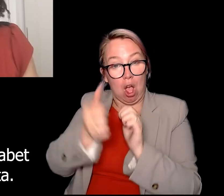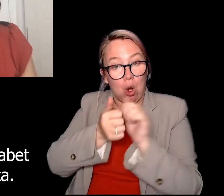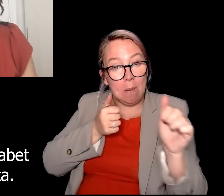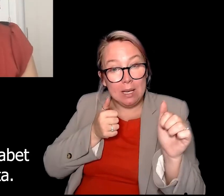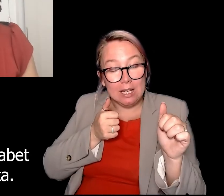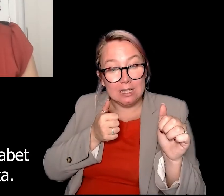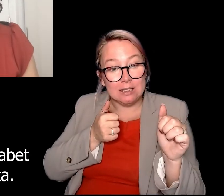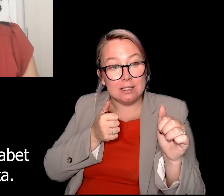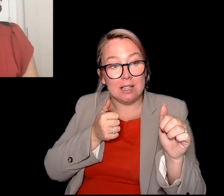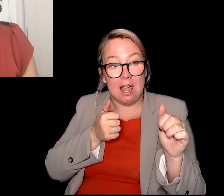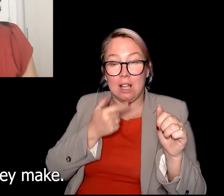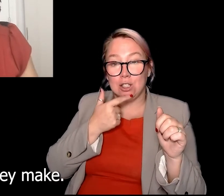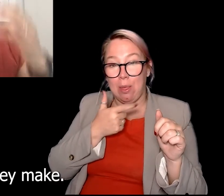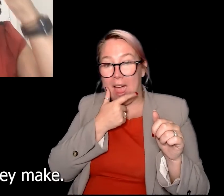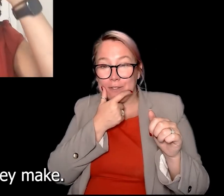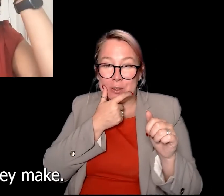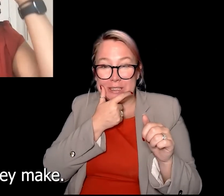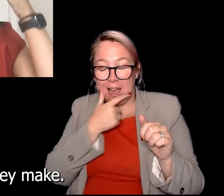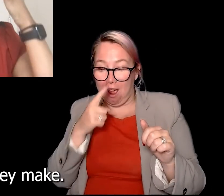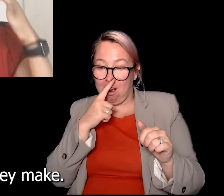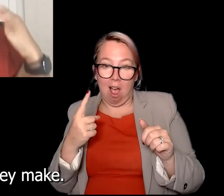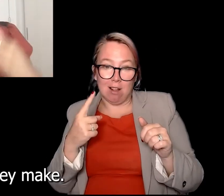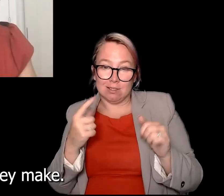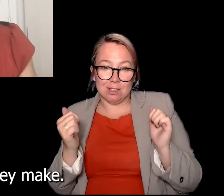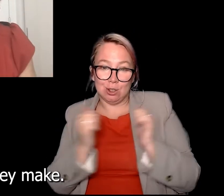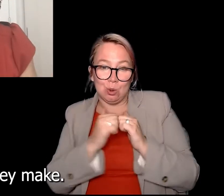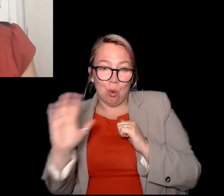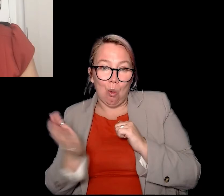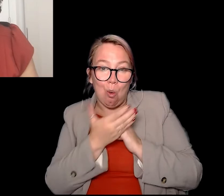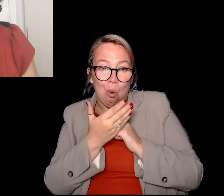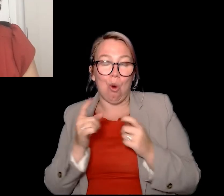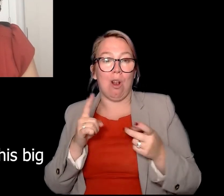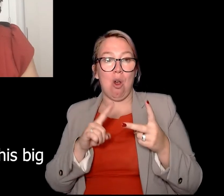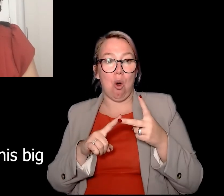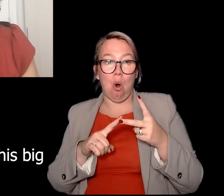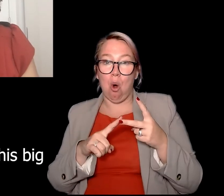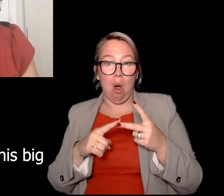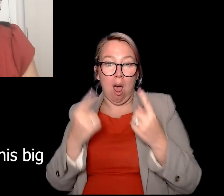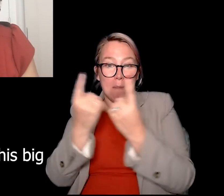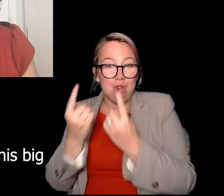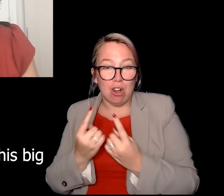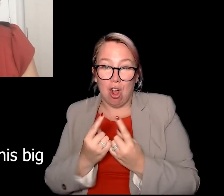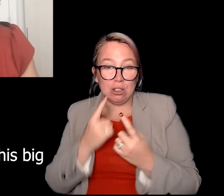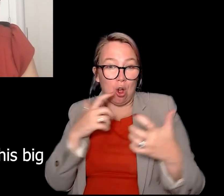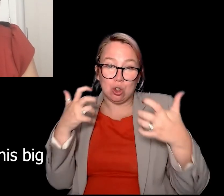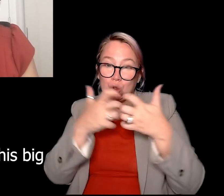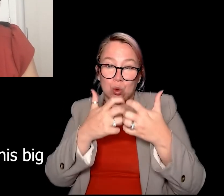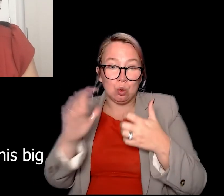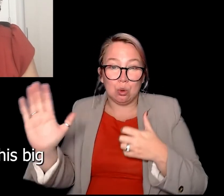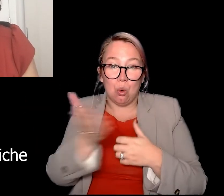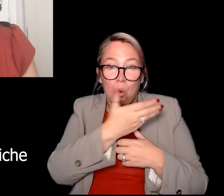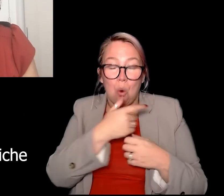Alphabet or a Microsoft or a Meta. And there are some of the trade-offs that they make. The market might not be this big,